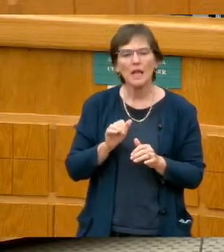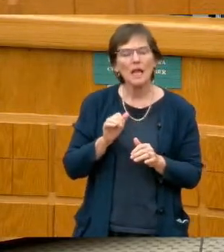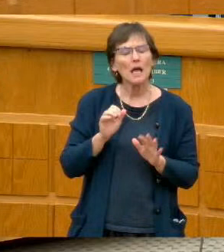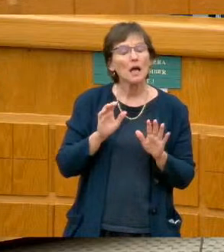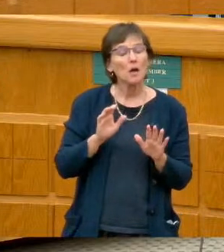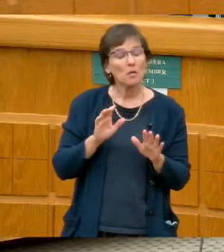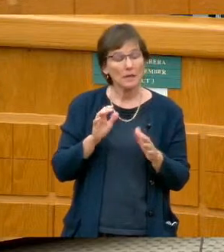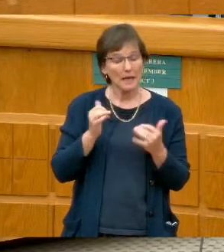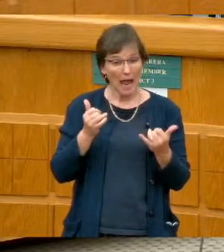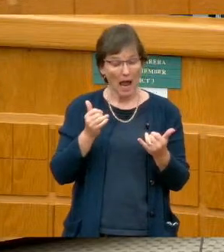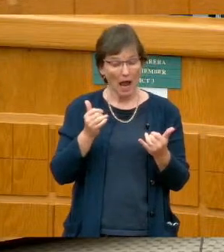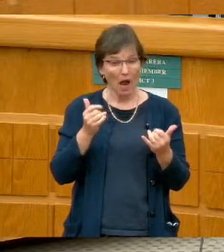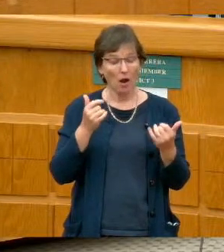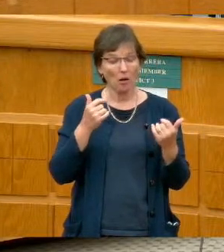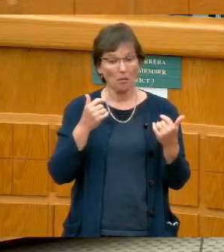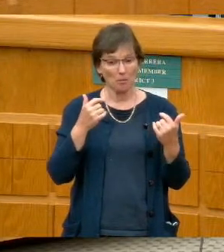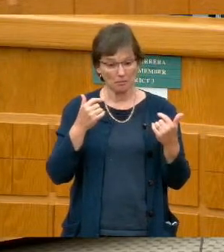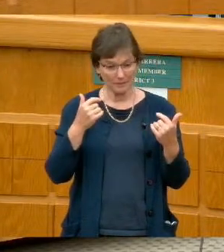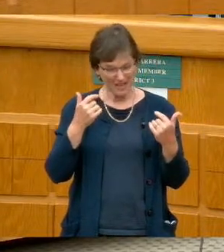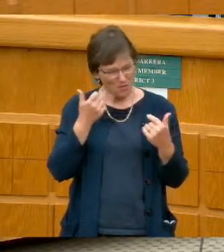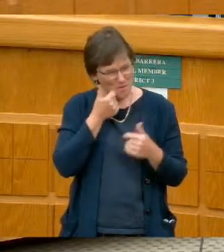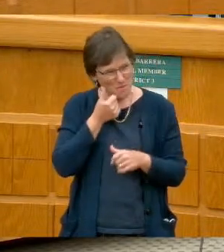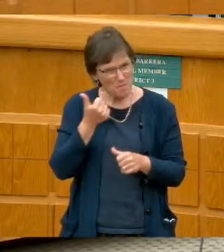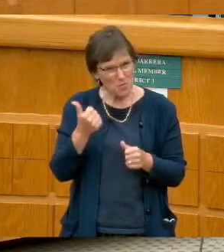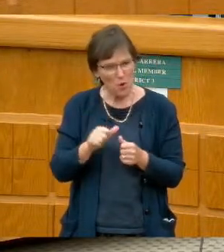ago, we announced that we were going to have